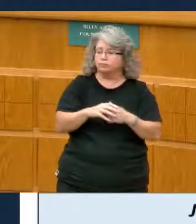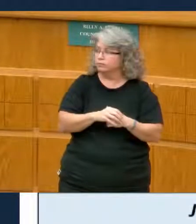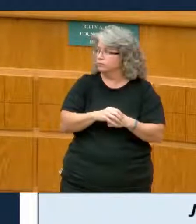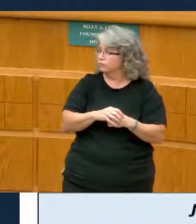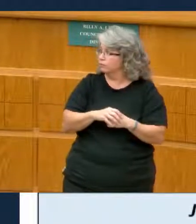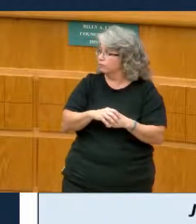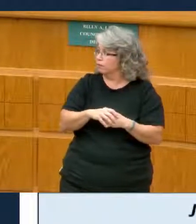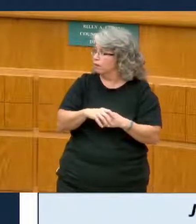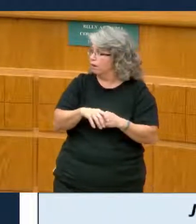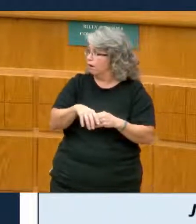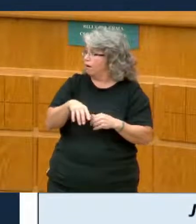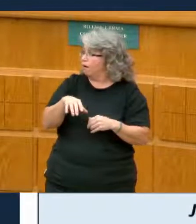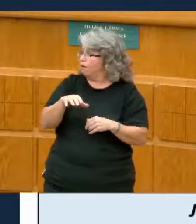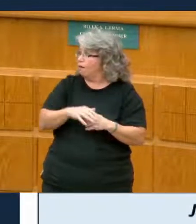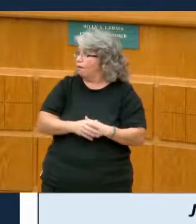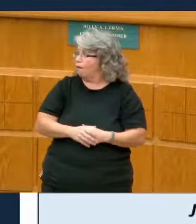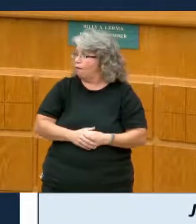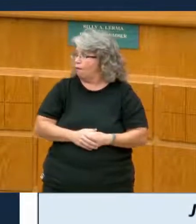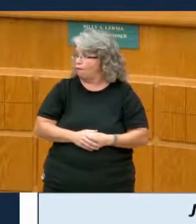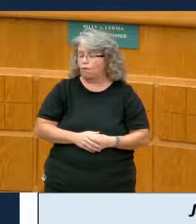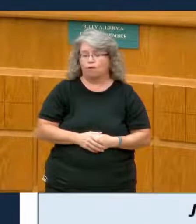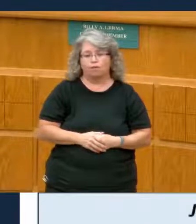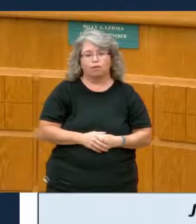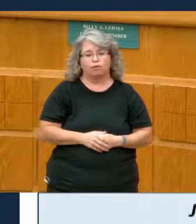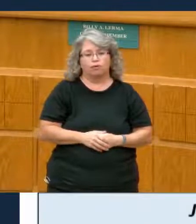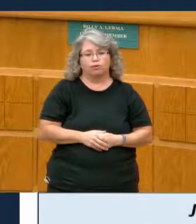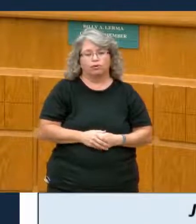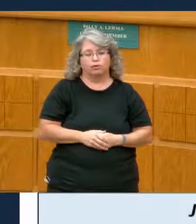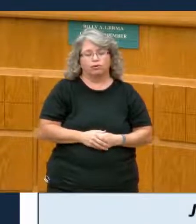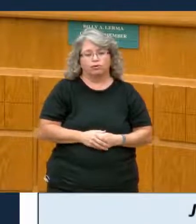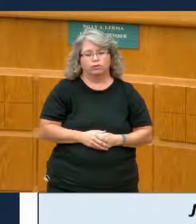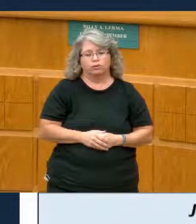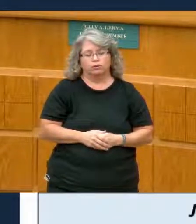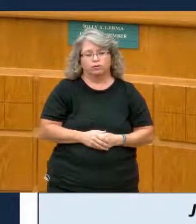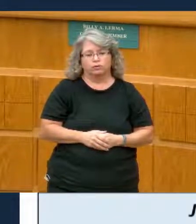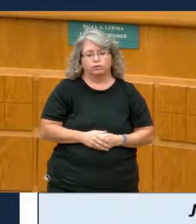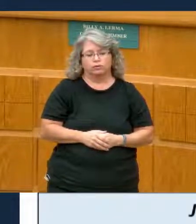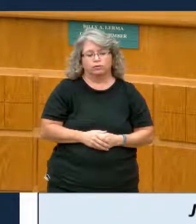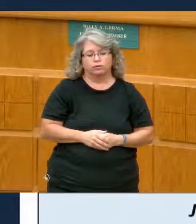doses, around 45,000. Next slide.